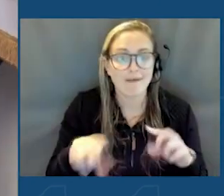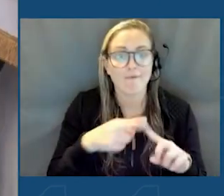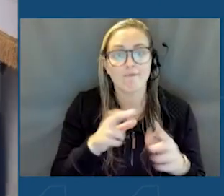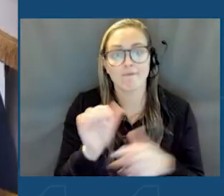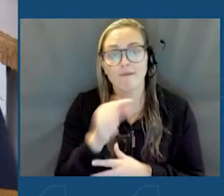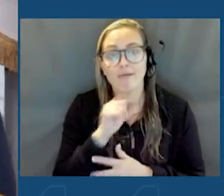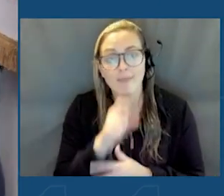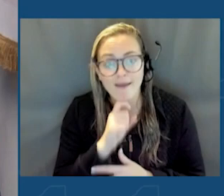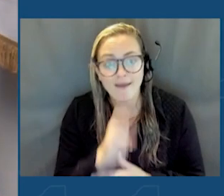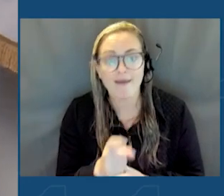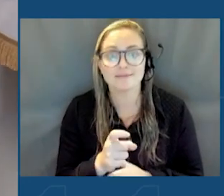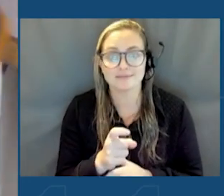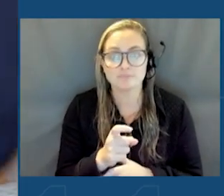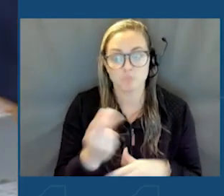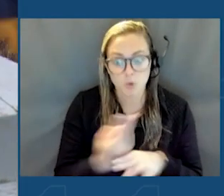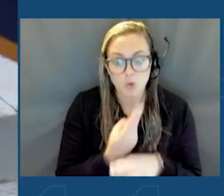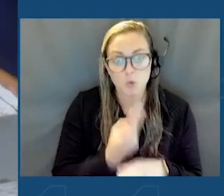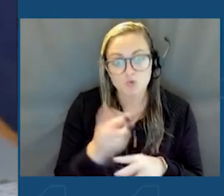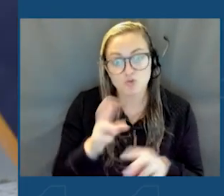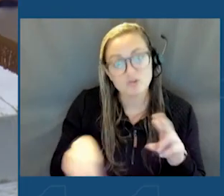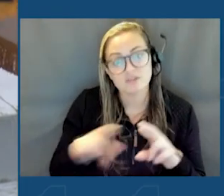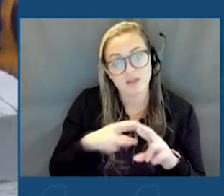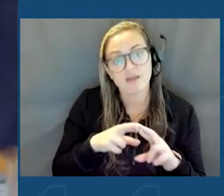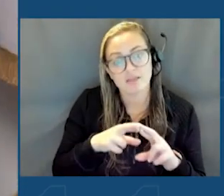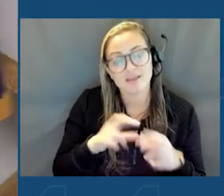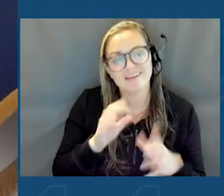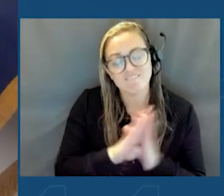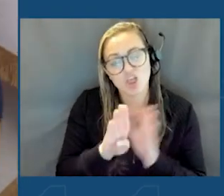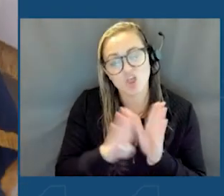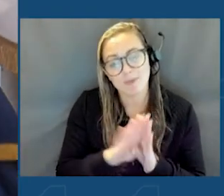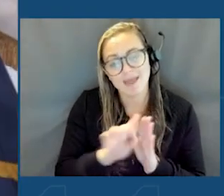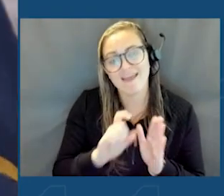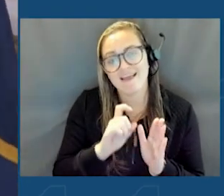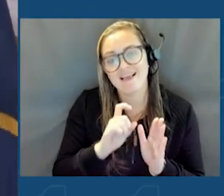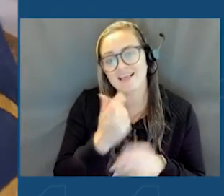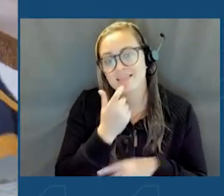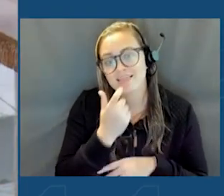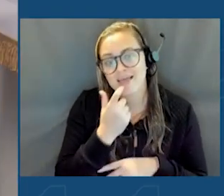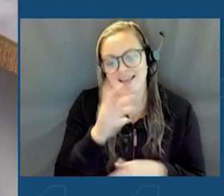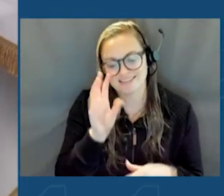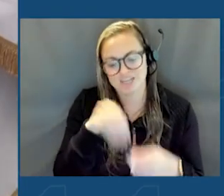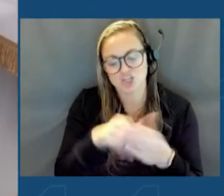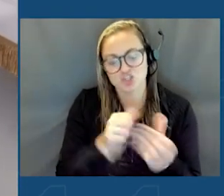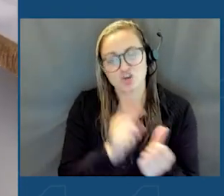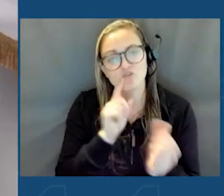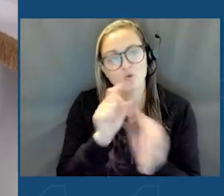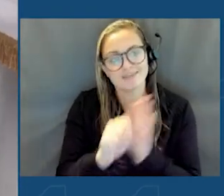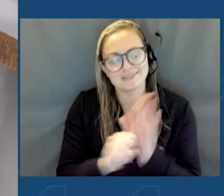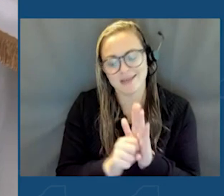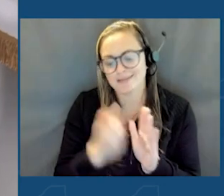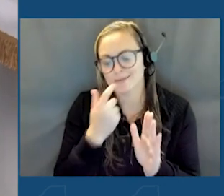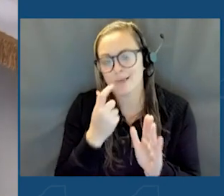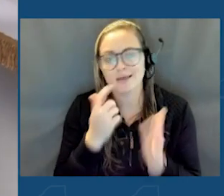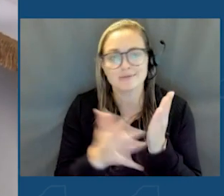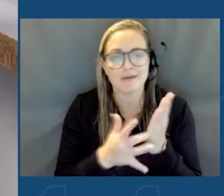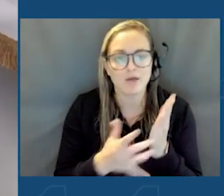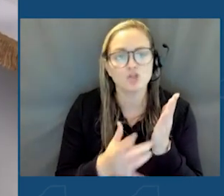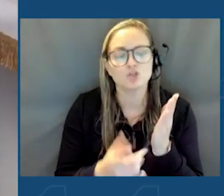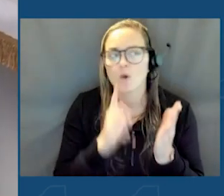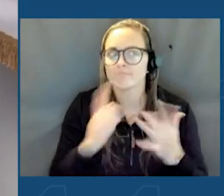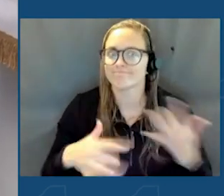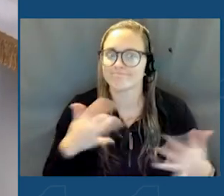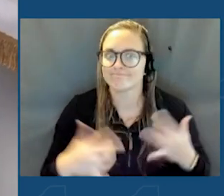recycling. And they had developed a glass insert, a symbol of our state's history of innovative glass technology. So I'm looking forward